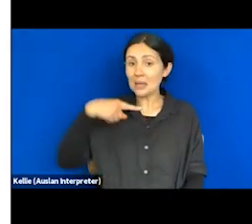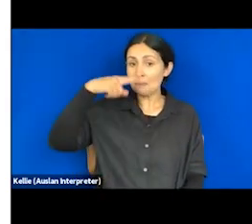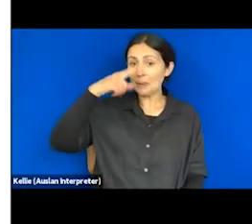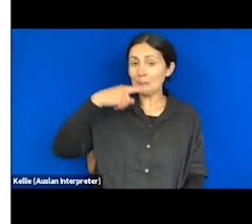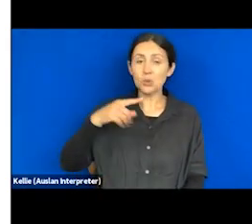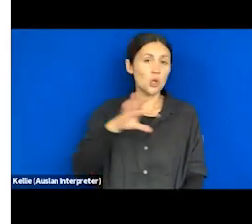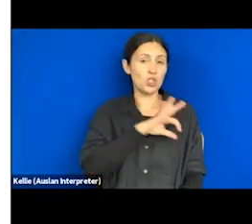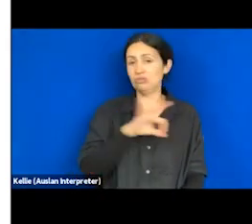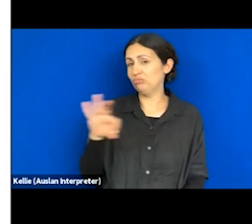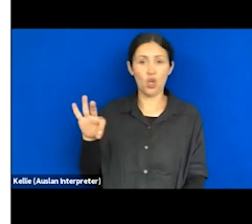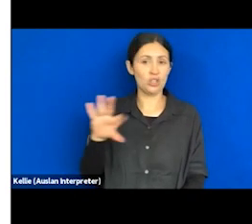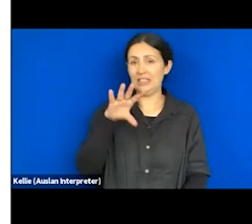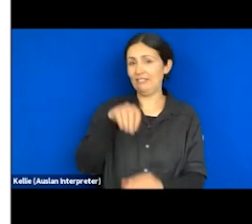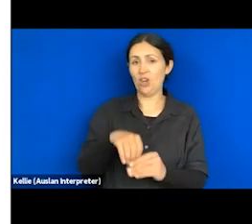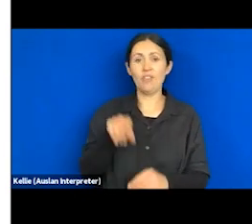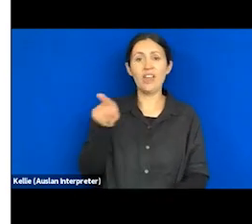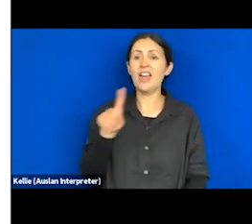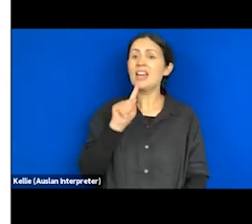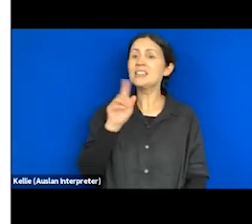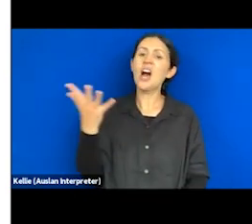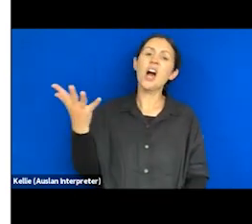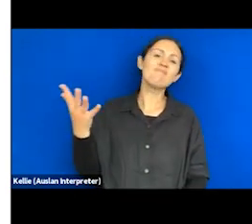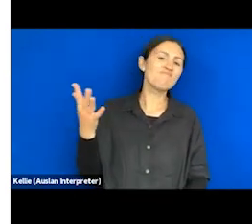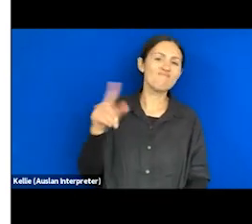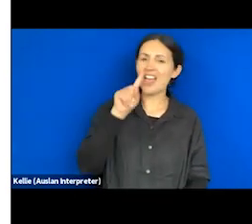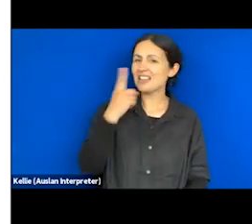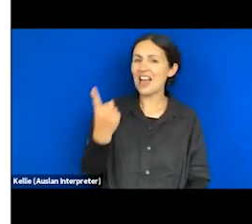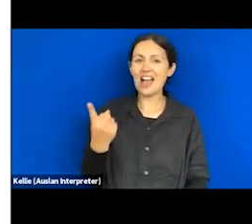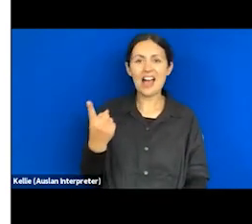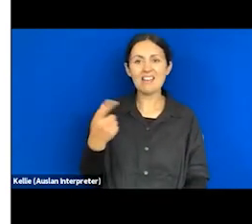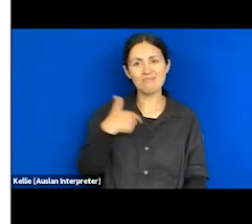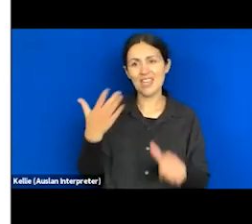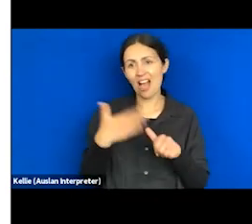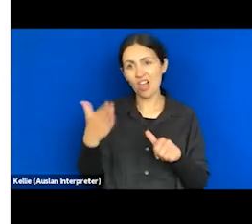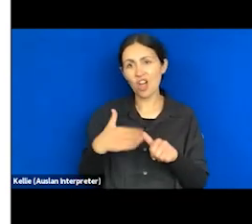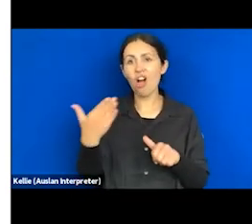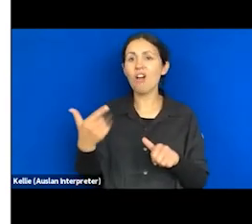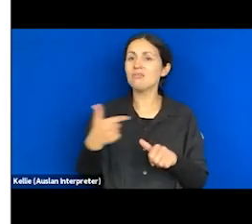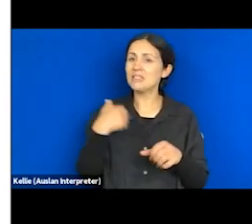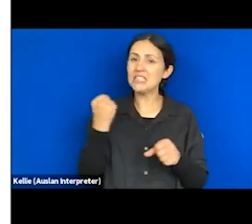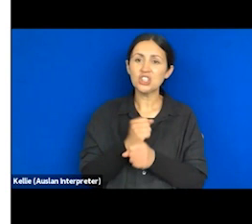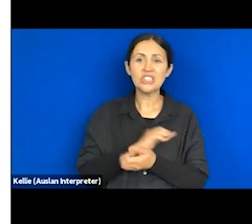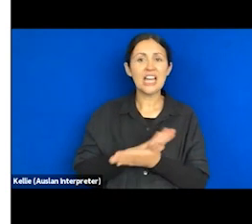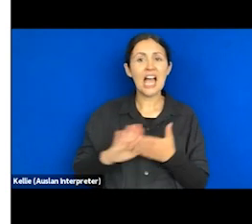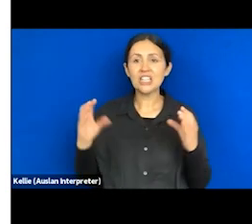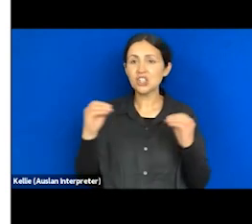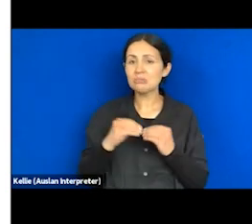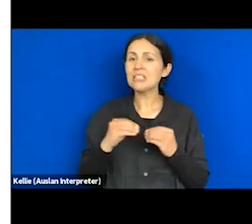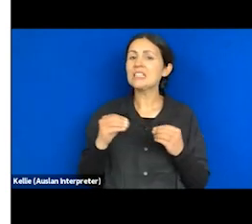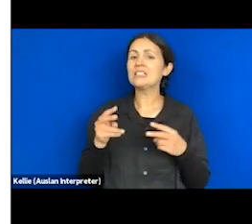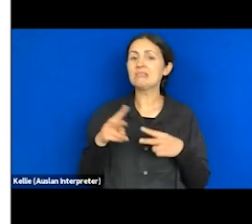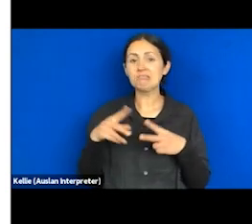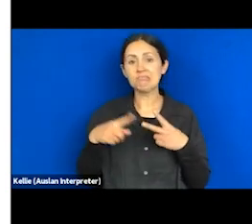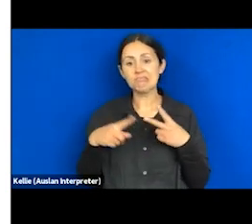for our trial were concurrent other drug use, notably alcohol and GHB, which we thought might precipitate withdrawal, as well